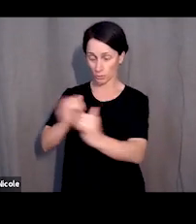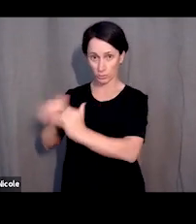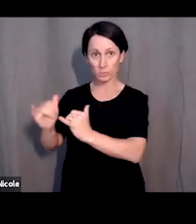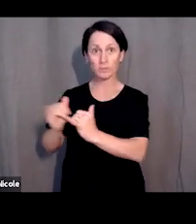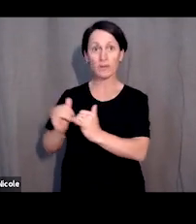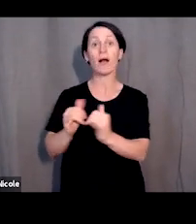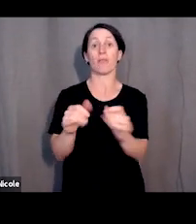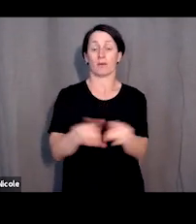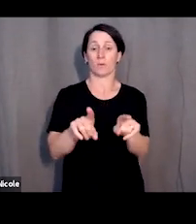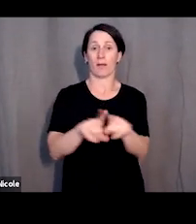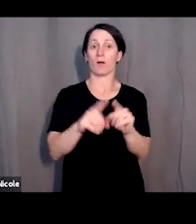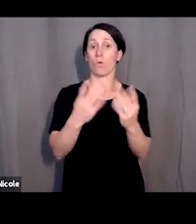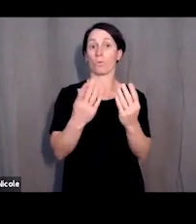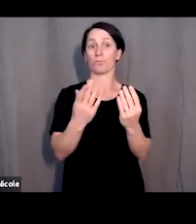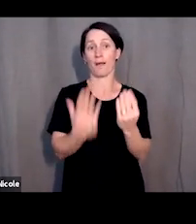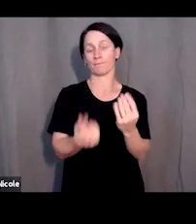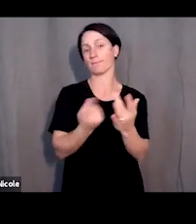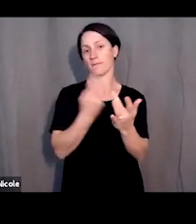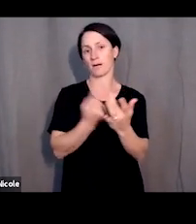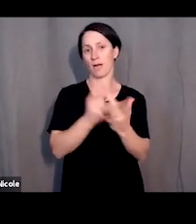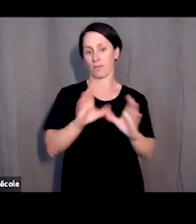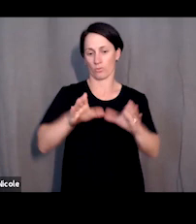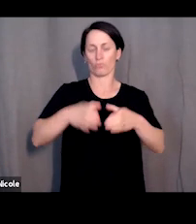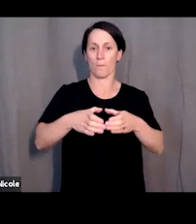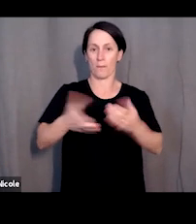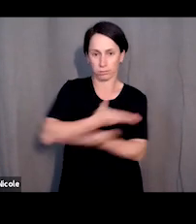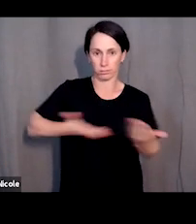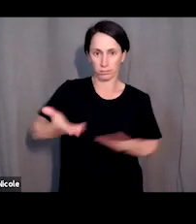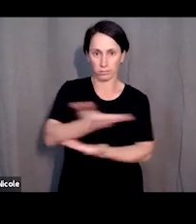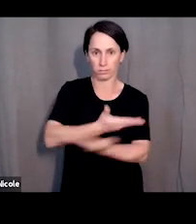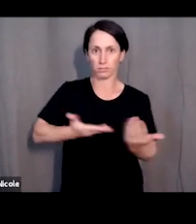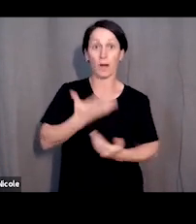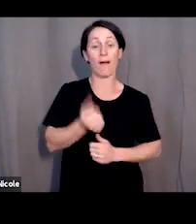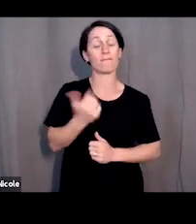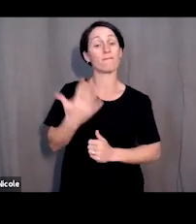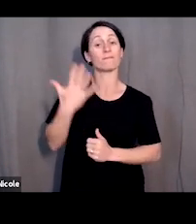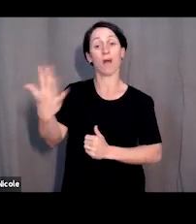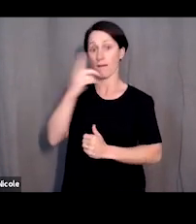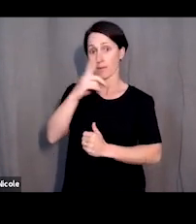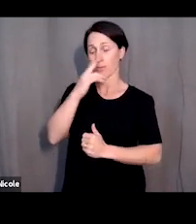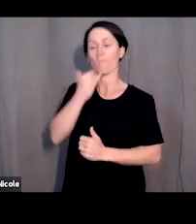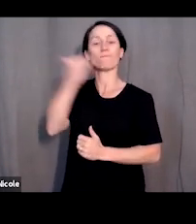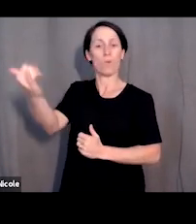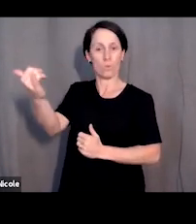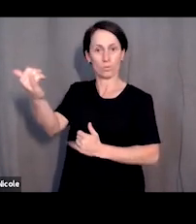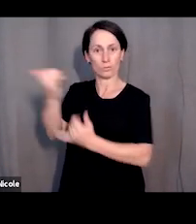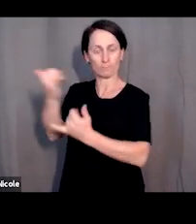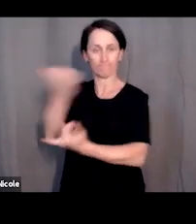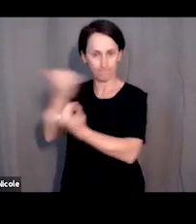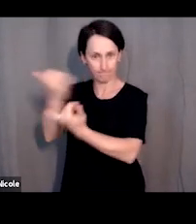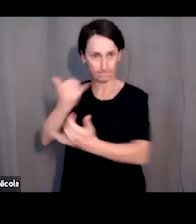consumers. And we also spoke to 5 carers over the phone. And after we got all that data together, we